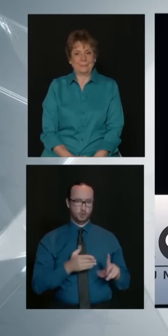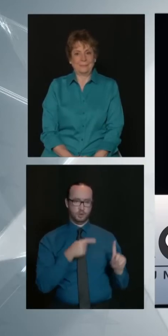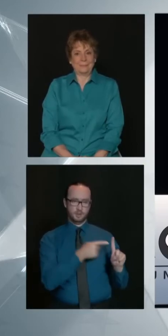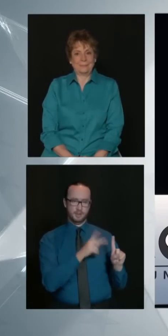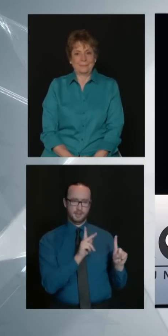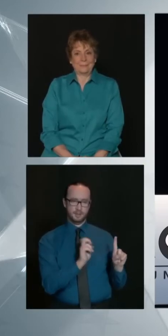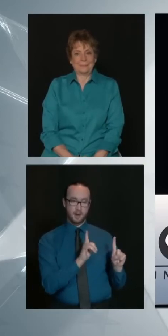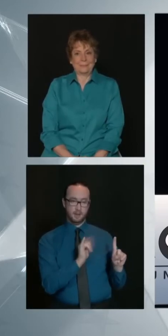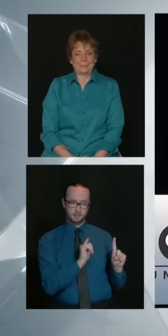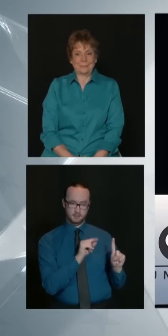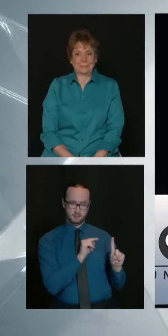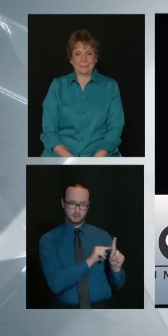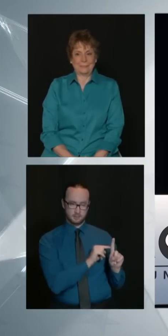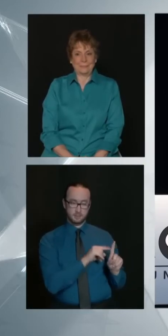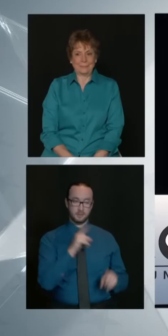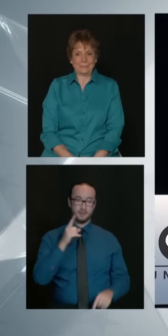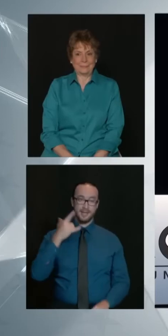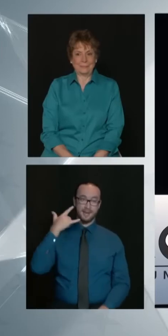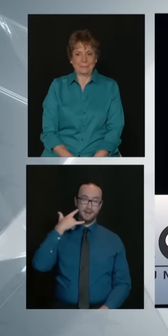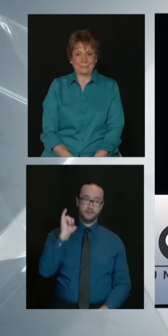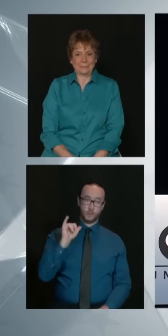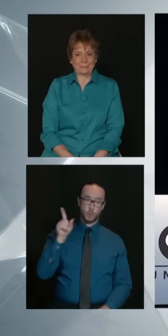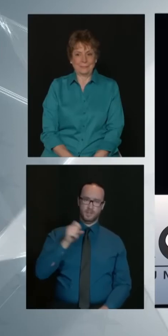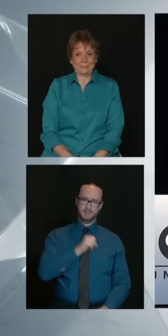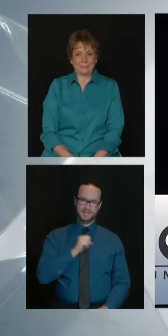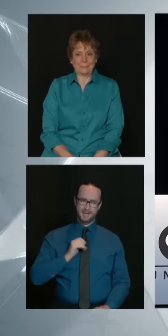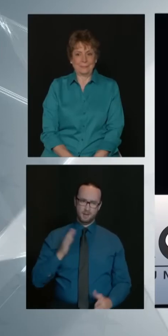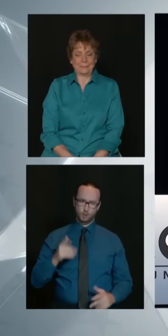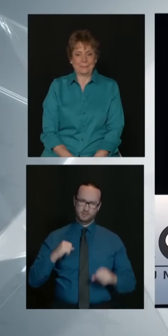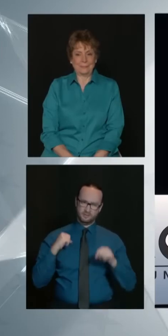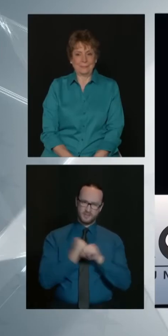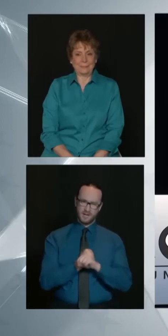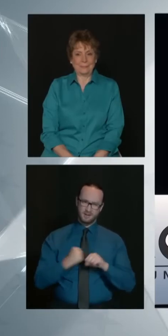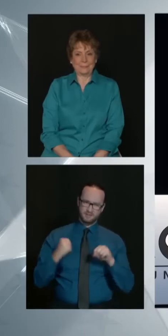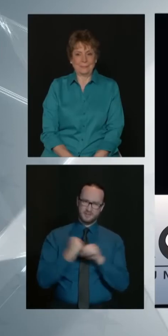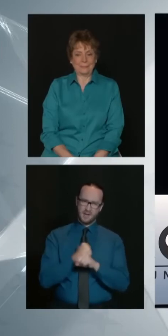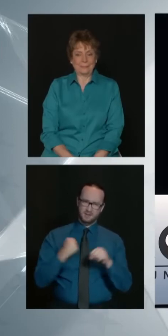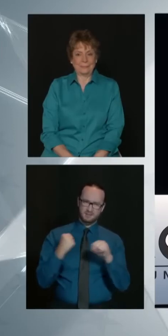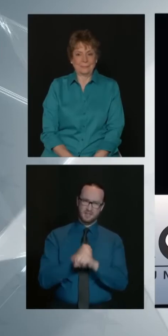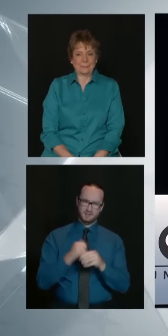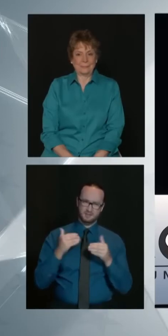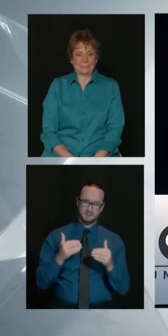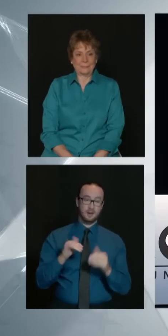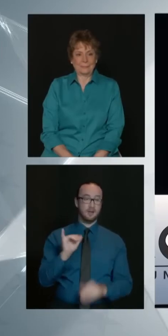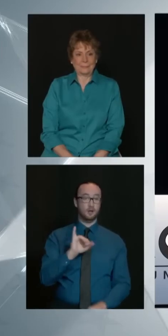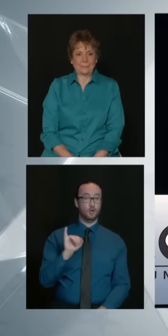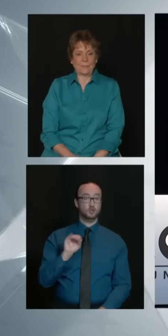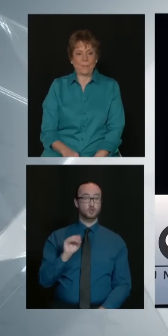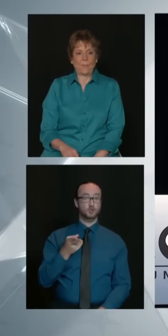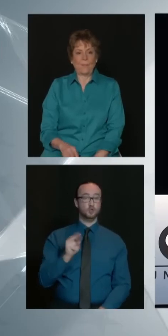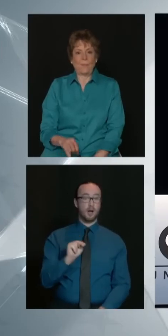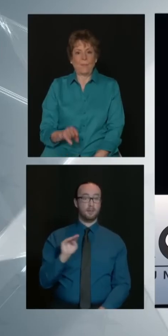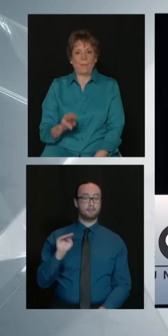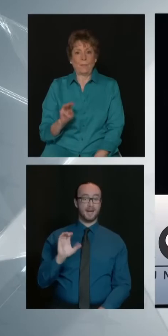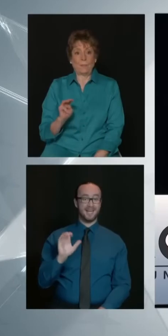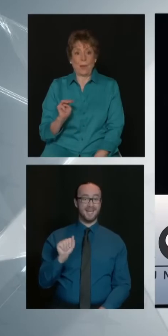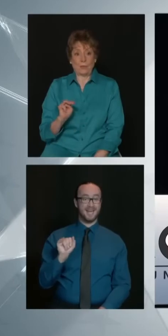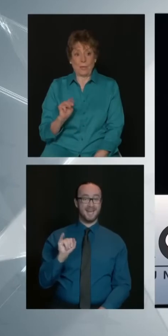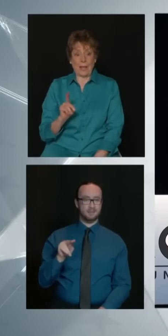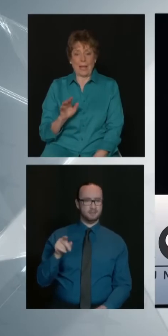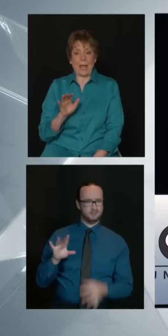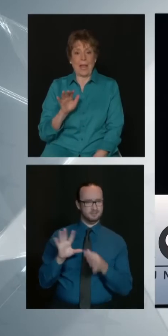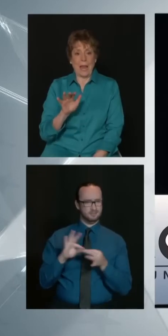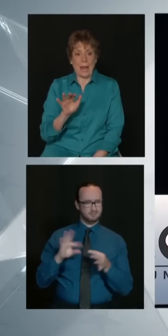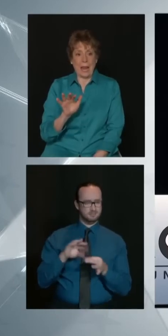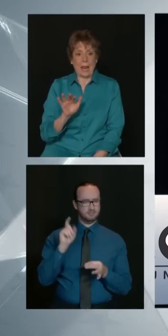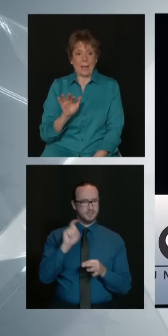going to fight for our water. The late John McCain called for the renegotiation of the 1922 Colorado River Compact. Let's renegotiate that. I will. But you know what?